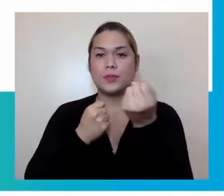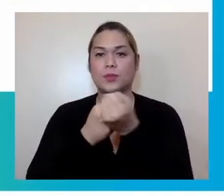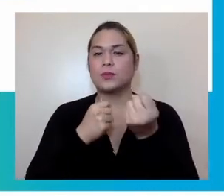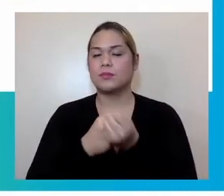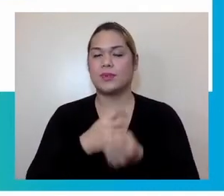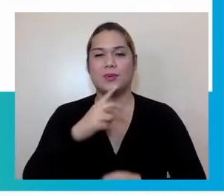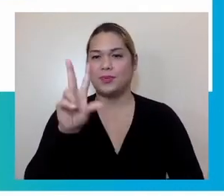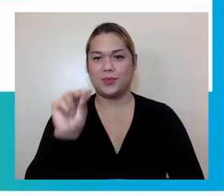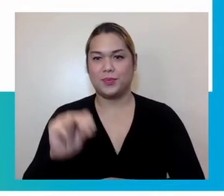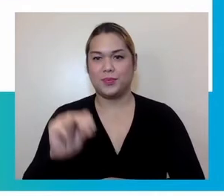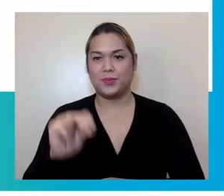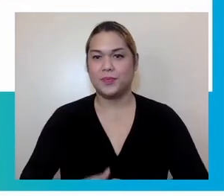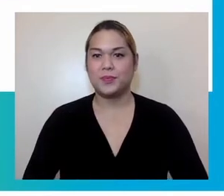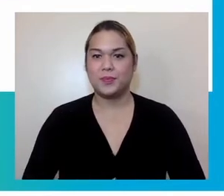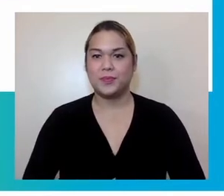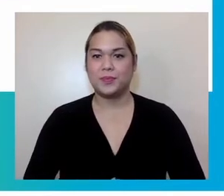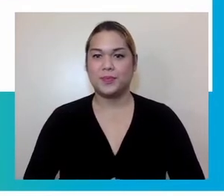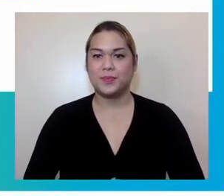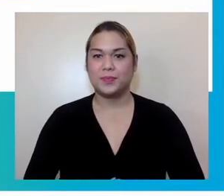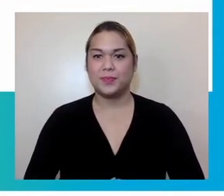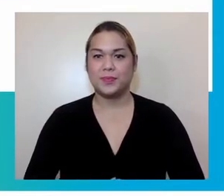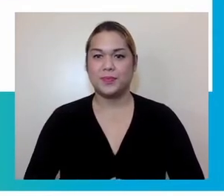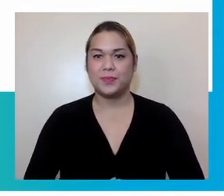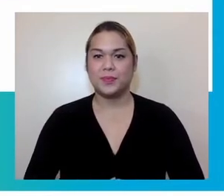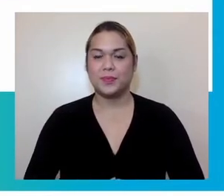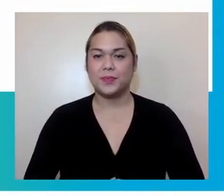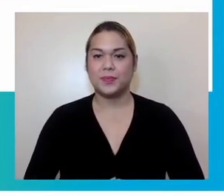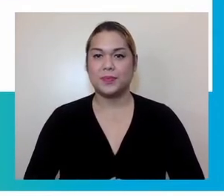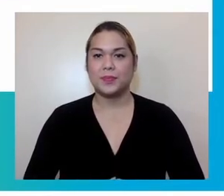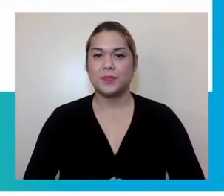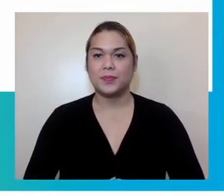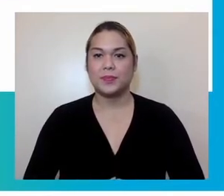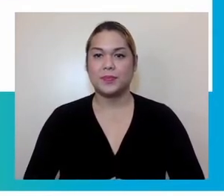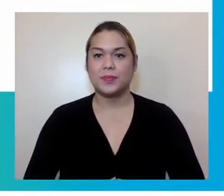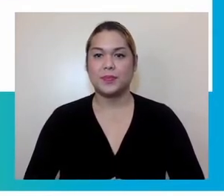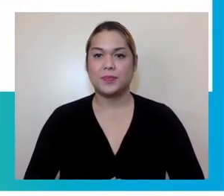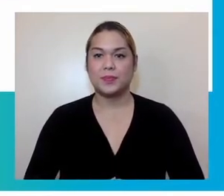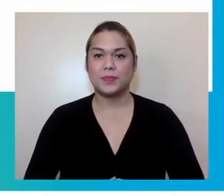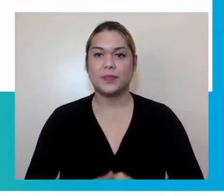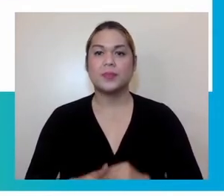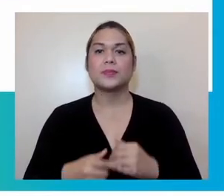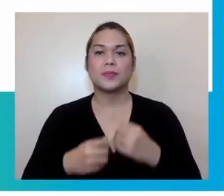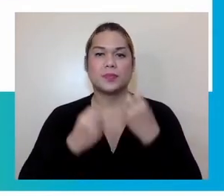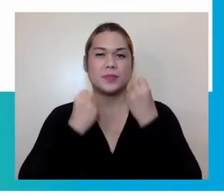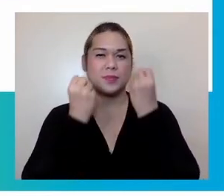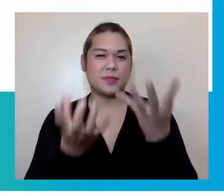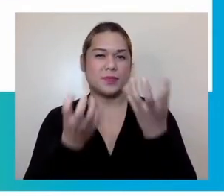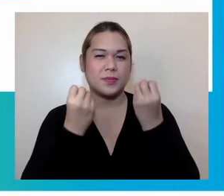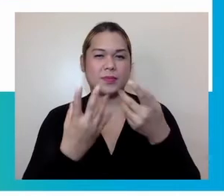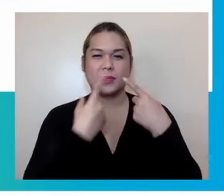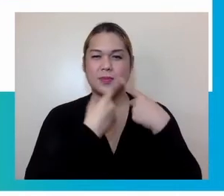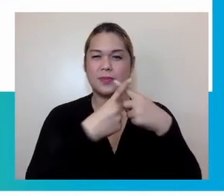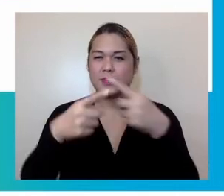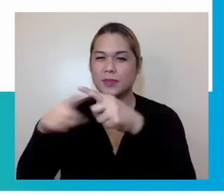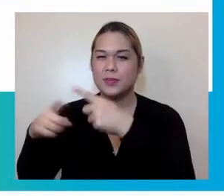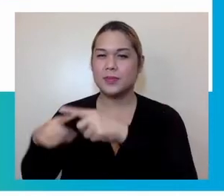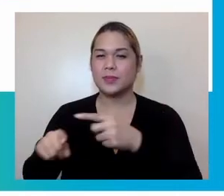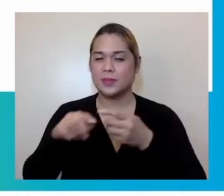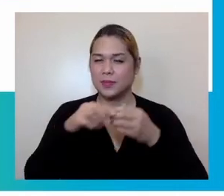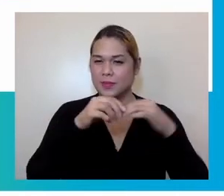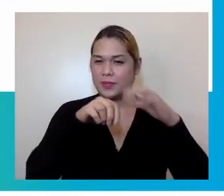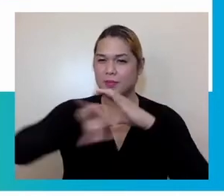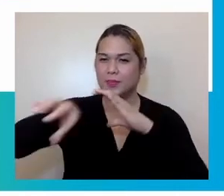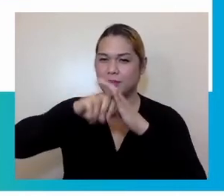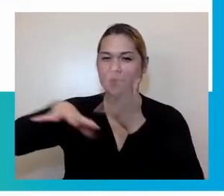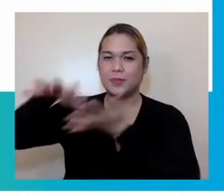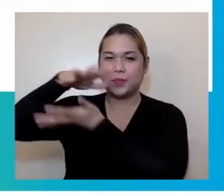will result in stranded assets and decades of locked-in emissions, and does not make sense climatically or economically when energy